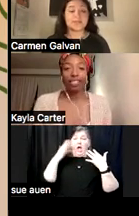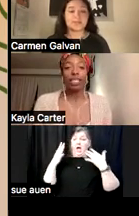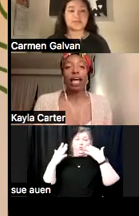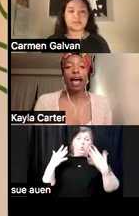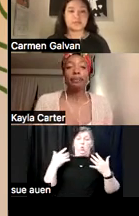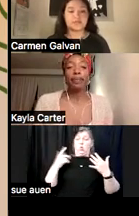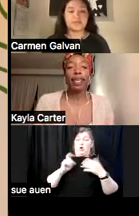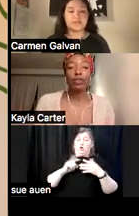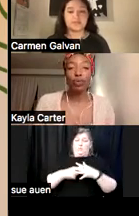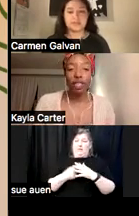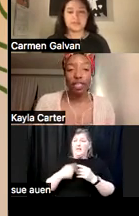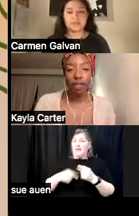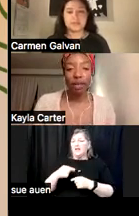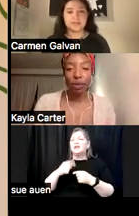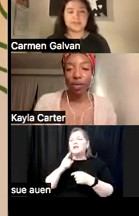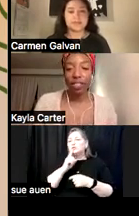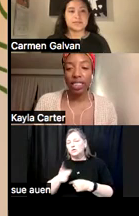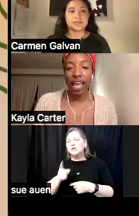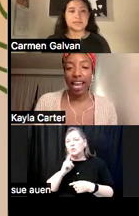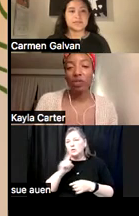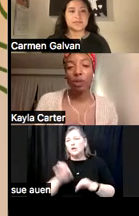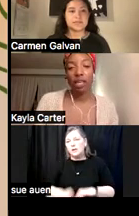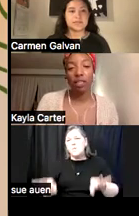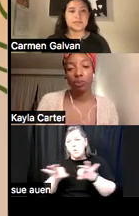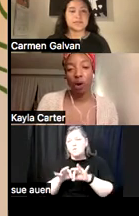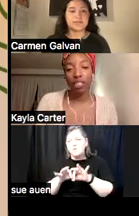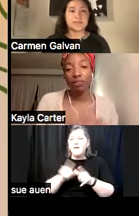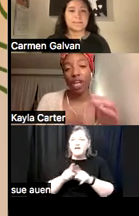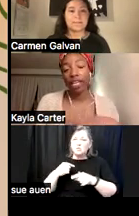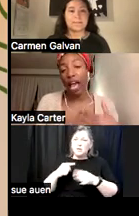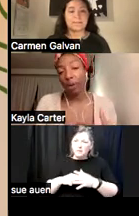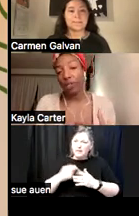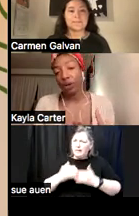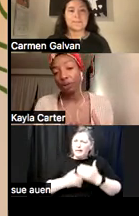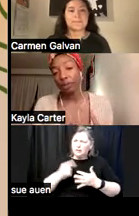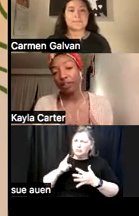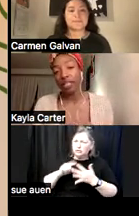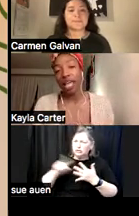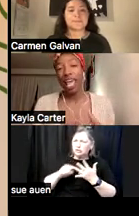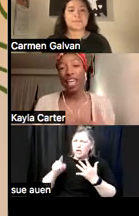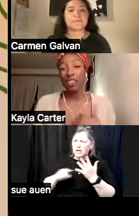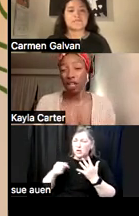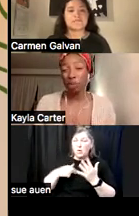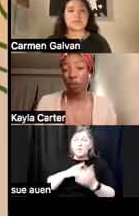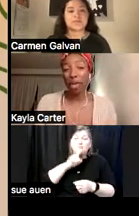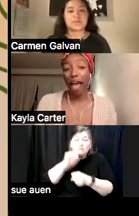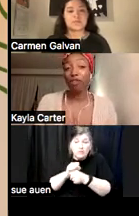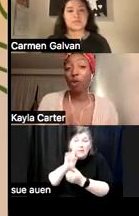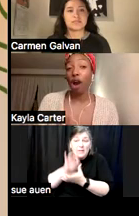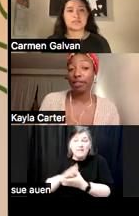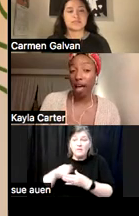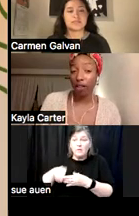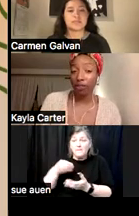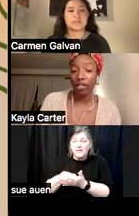begin. It's really, really important that as we begin this process of checking our internal beliefs and the judgment that we have